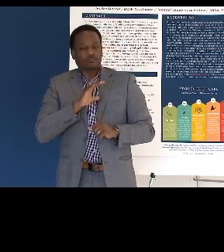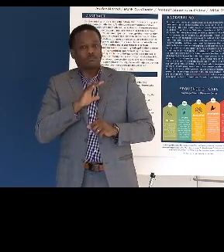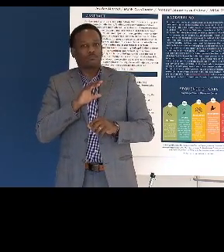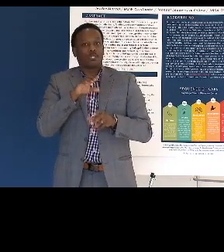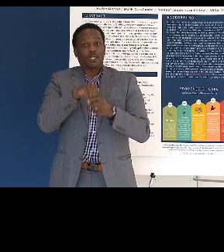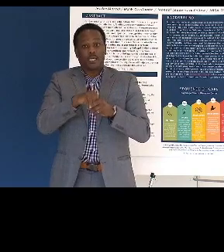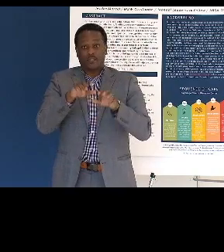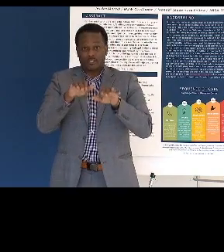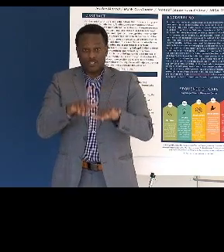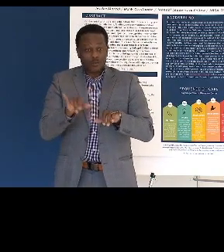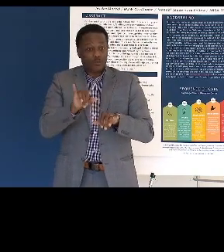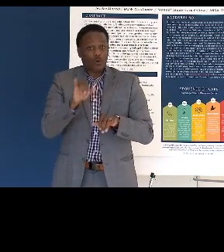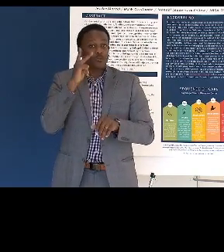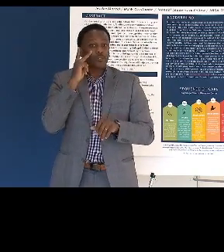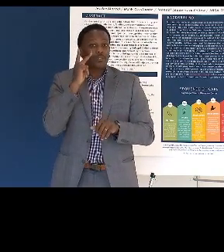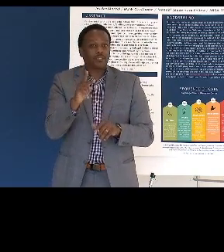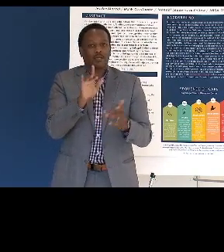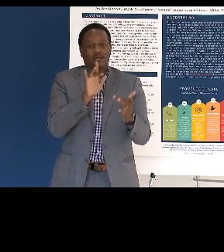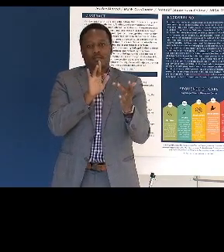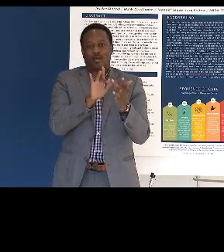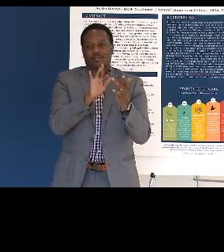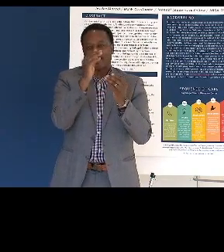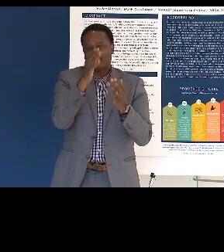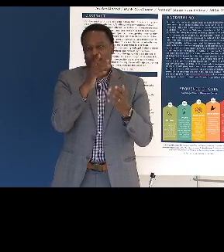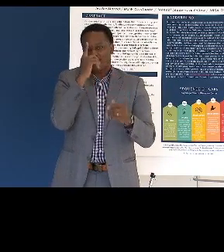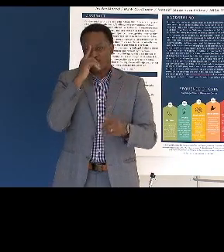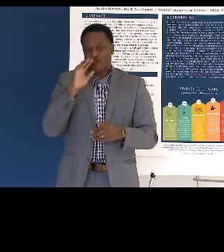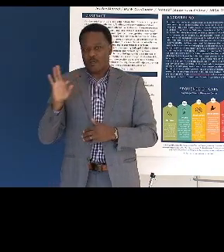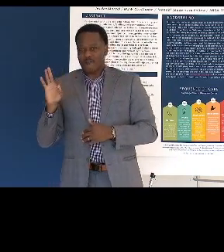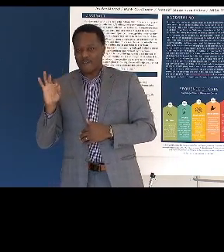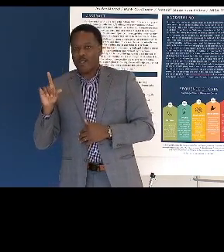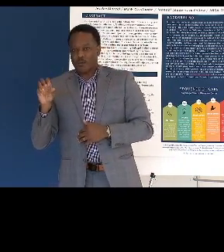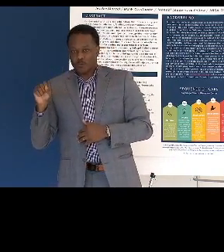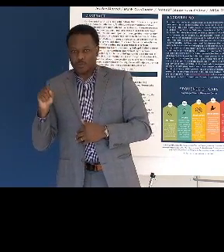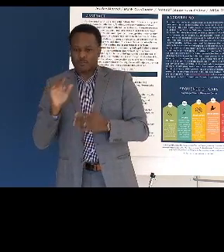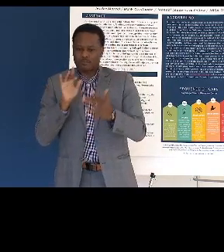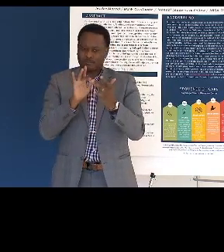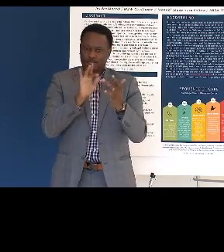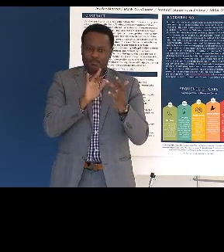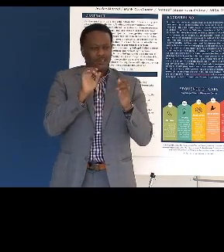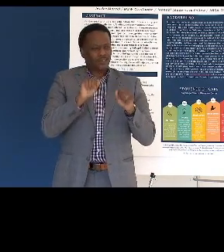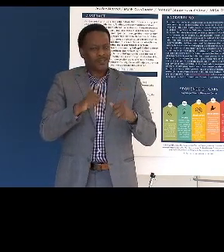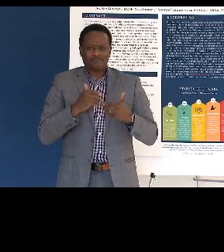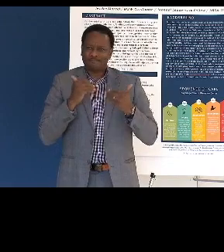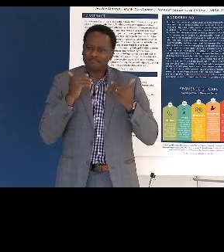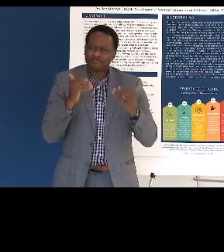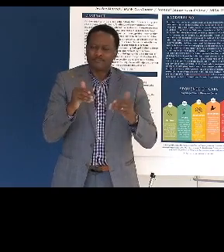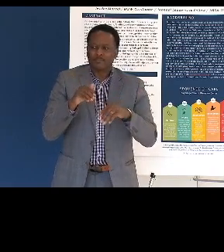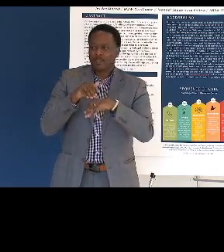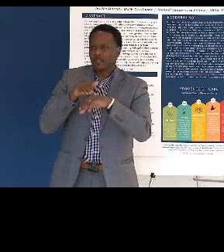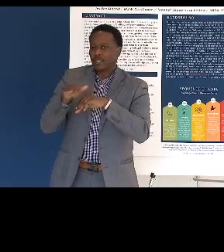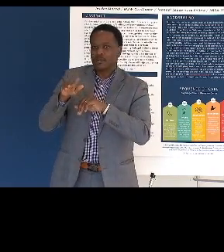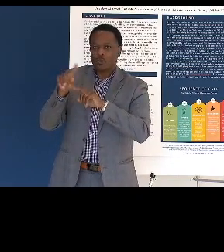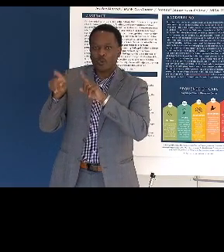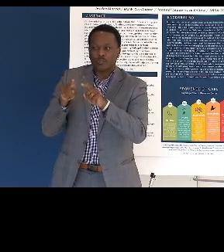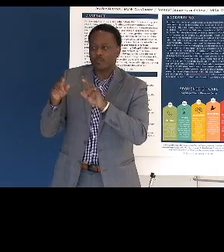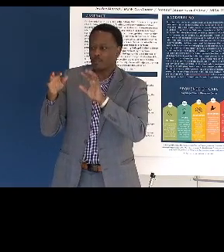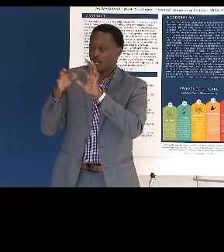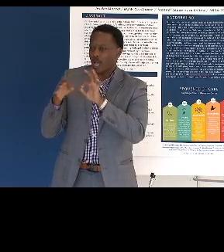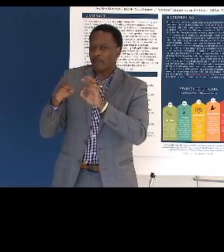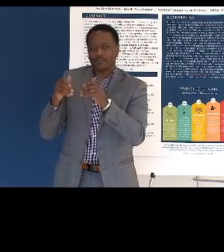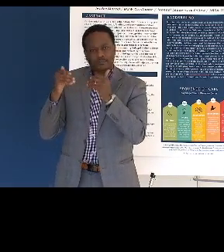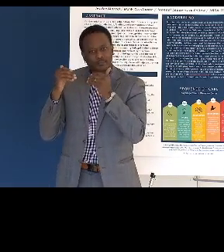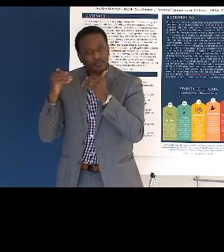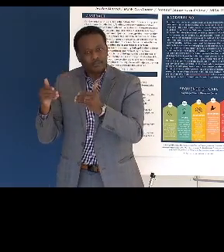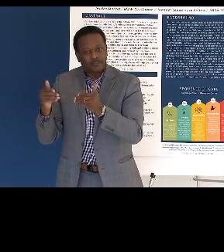you will also see contact information for the fellows. Feel free to send them questions or comments, and